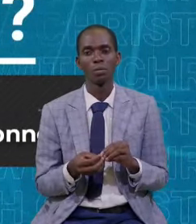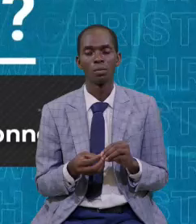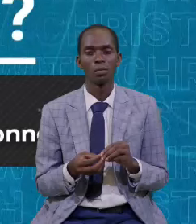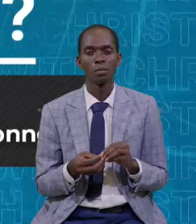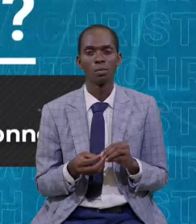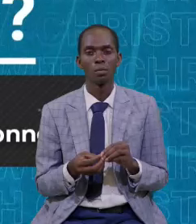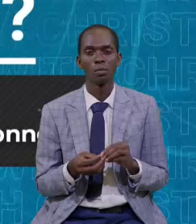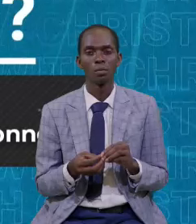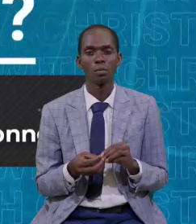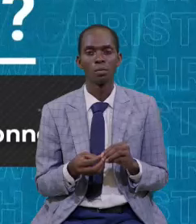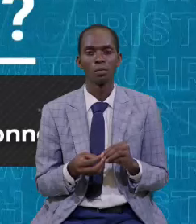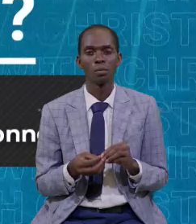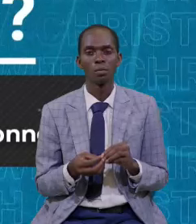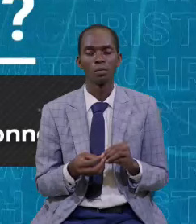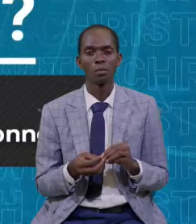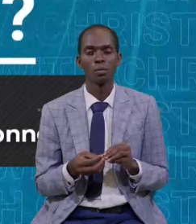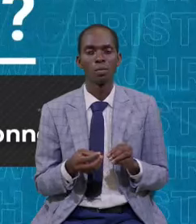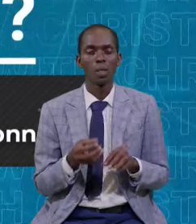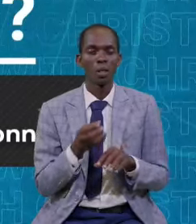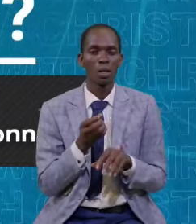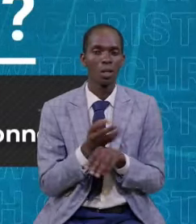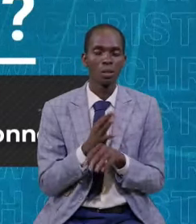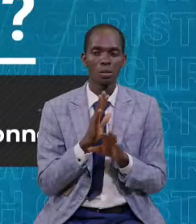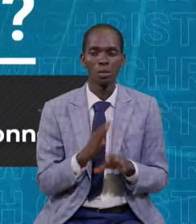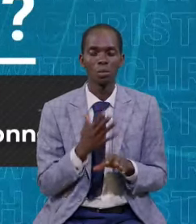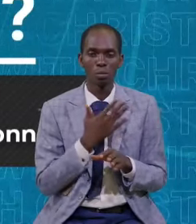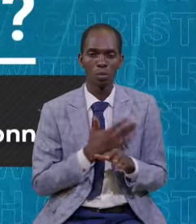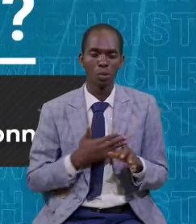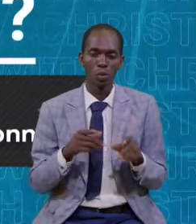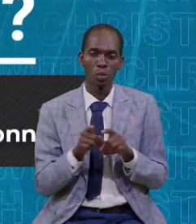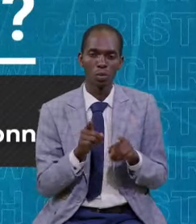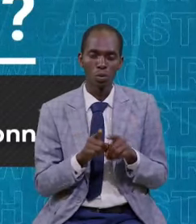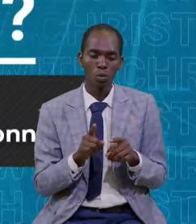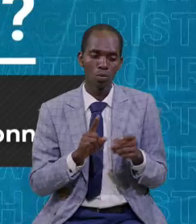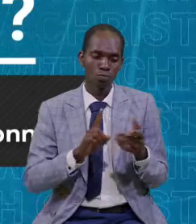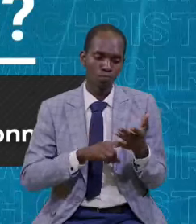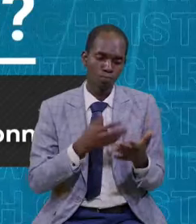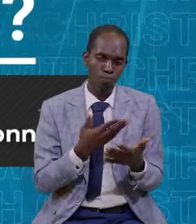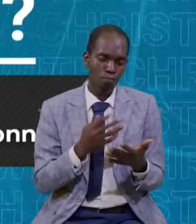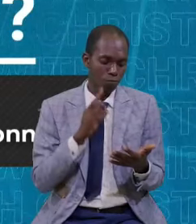Our counselors, check up to make sure that the phone numbers are correct.